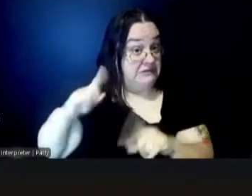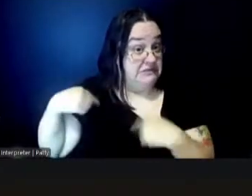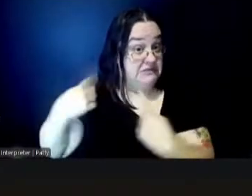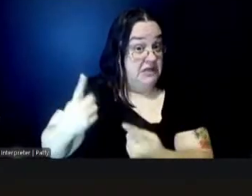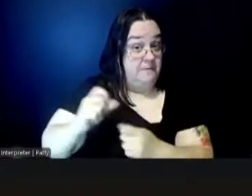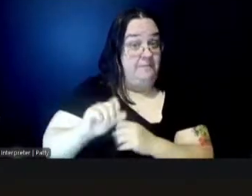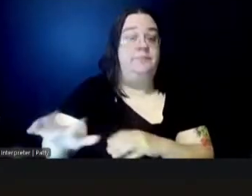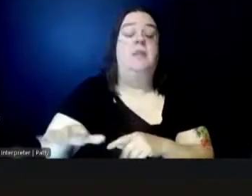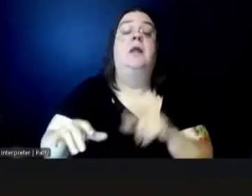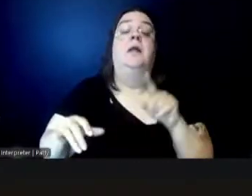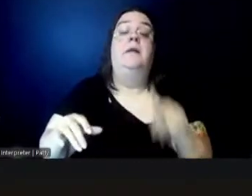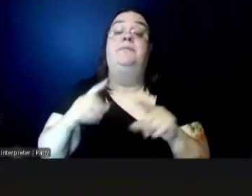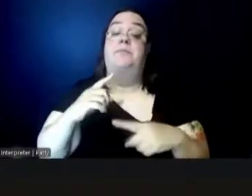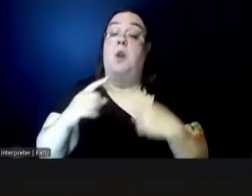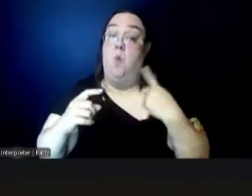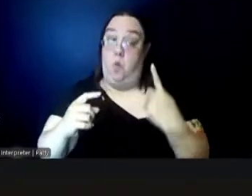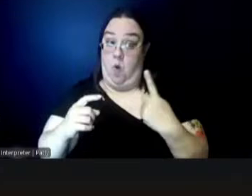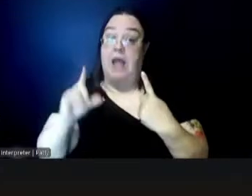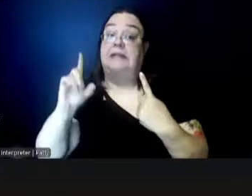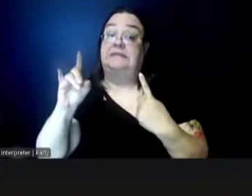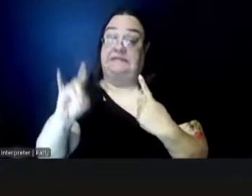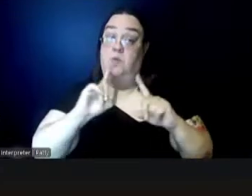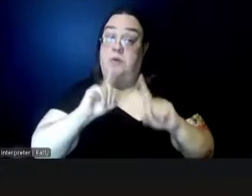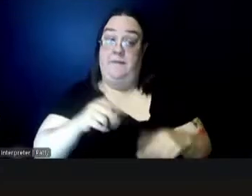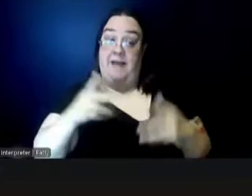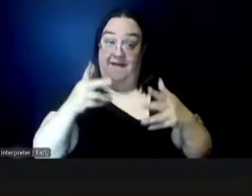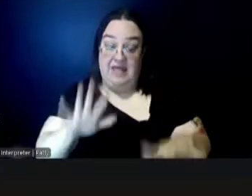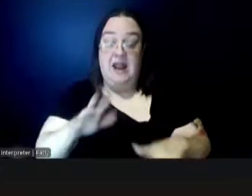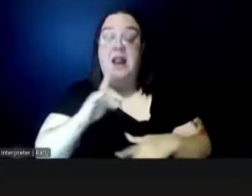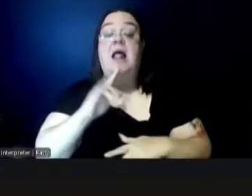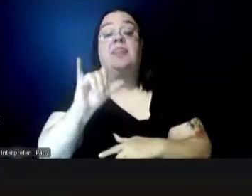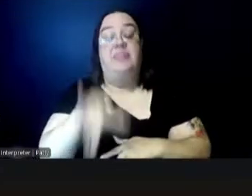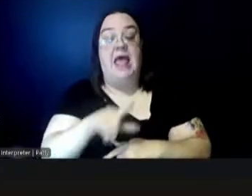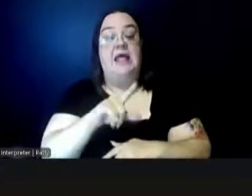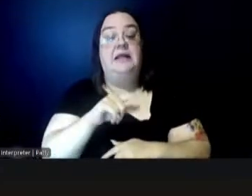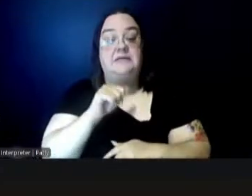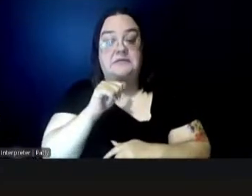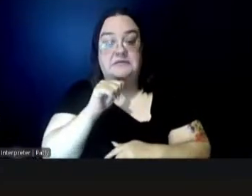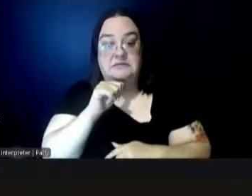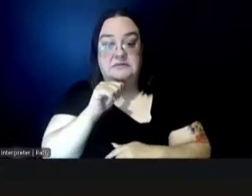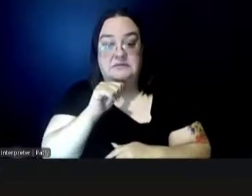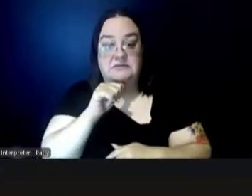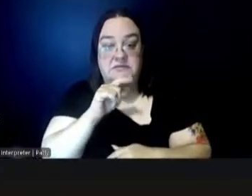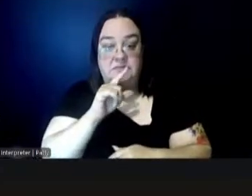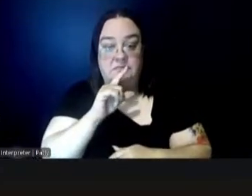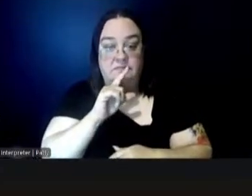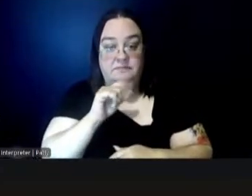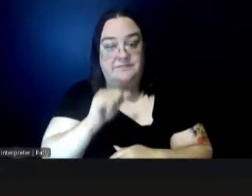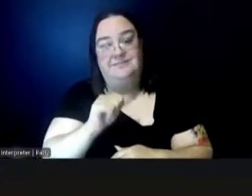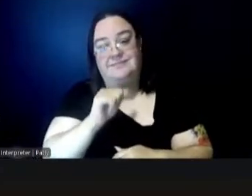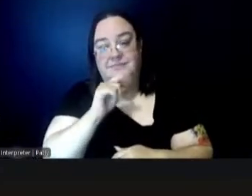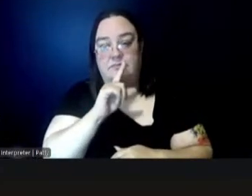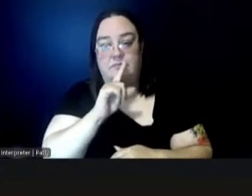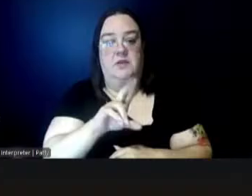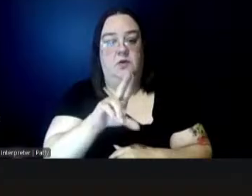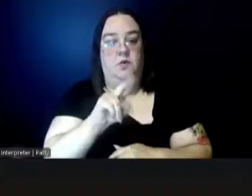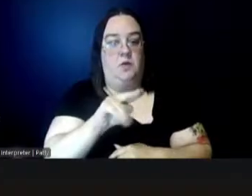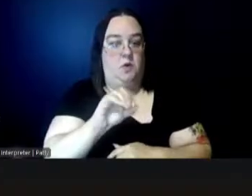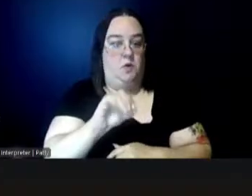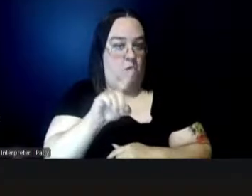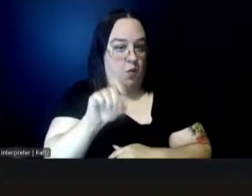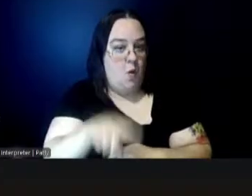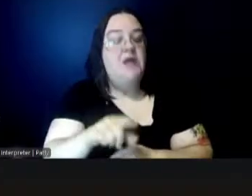default letters out? The one trade did respond. So, and that wasn't actually a UNO question. That was more just